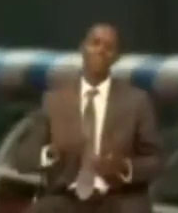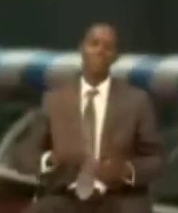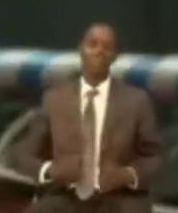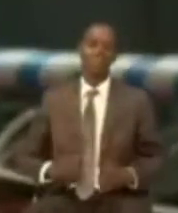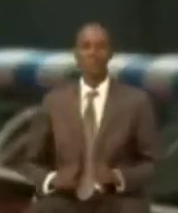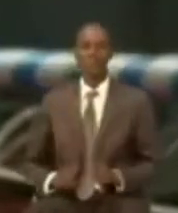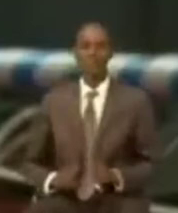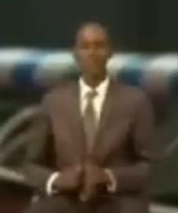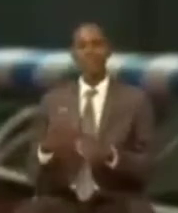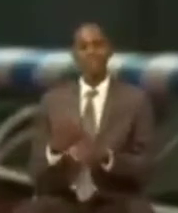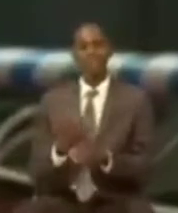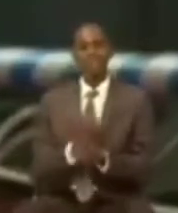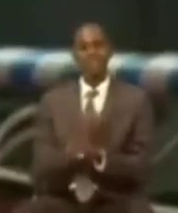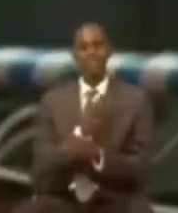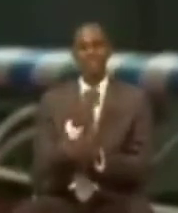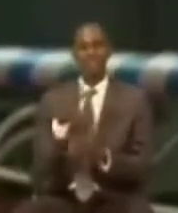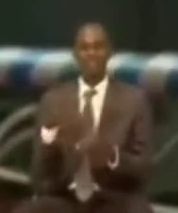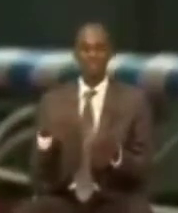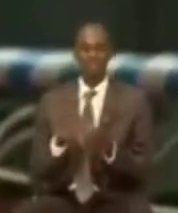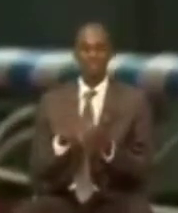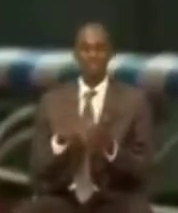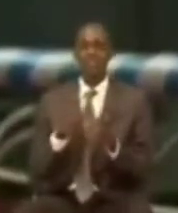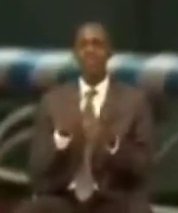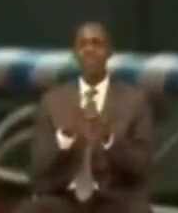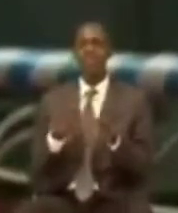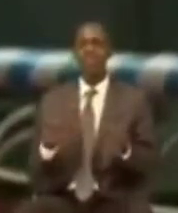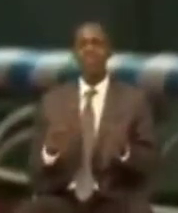Take the stage,